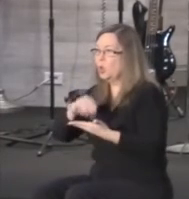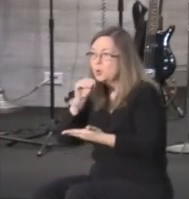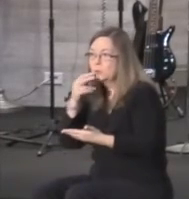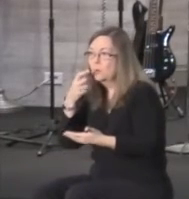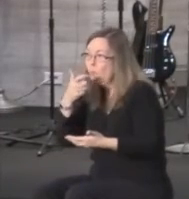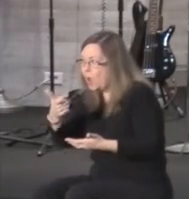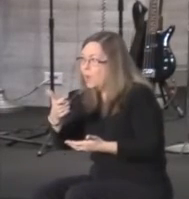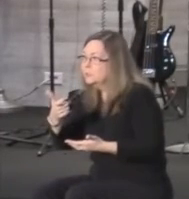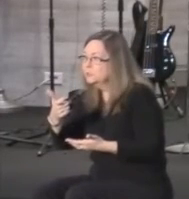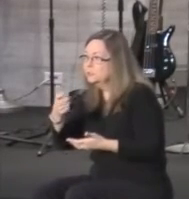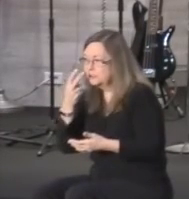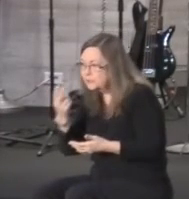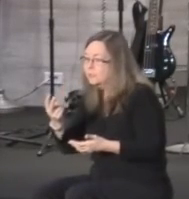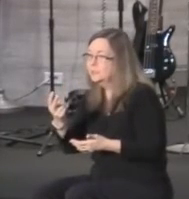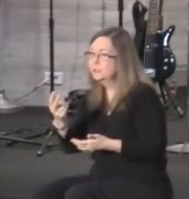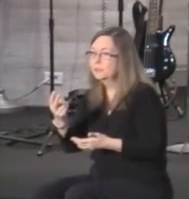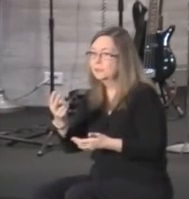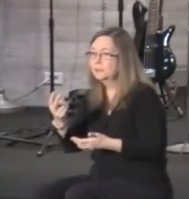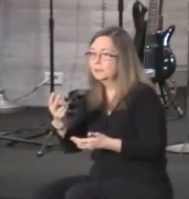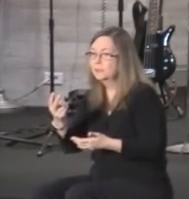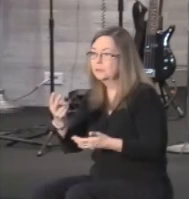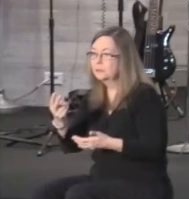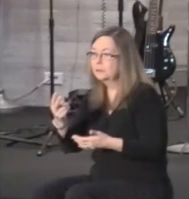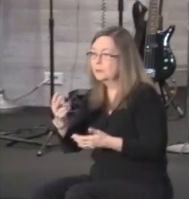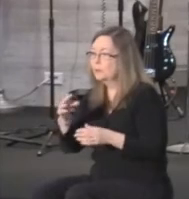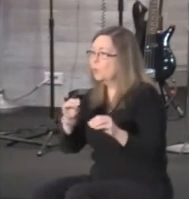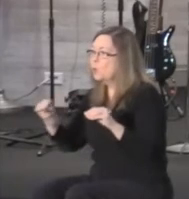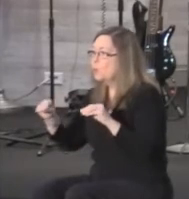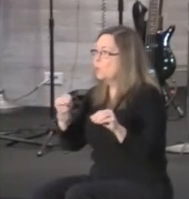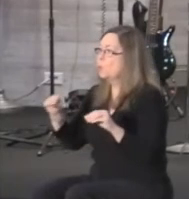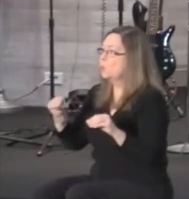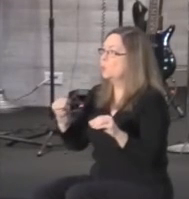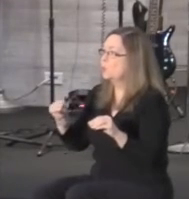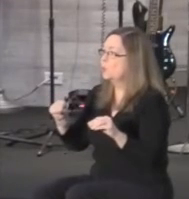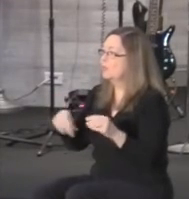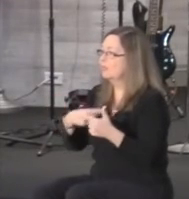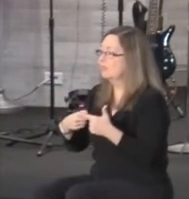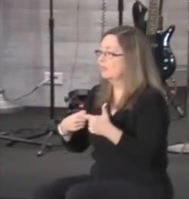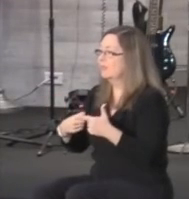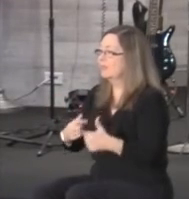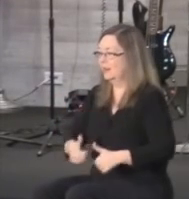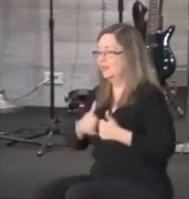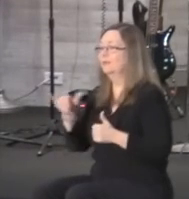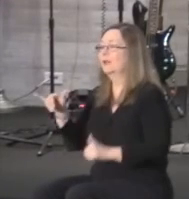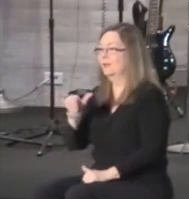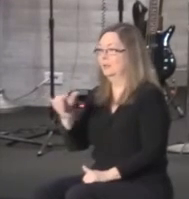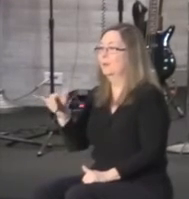begin to watch, we begin to see, we begin to move. And then we begin to live like them.